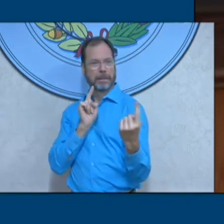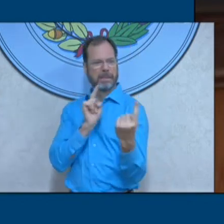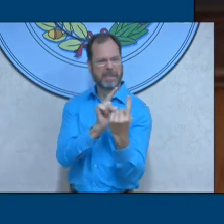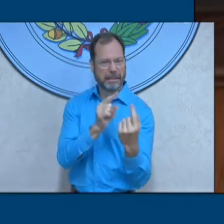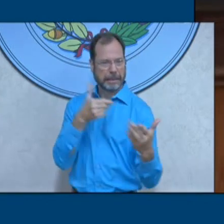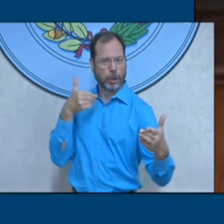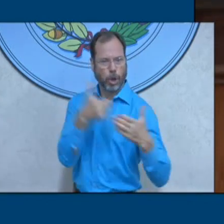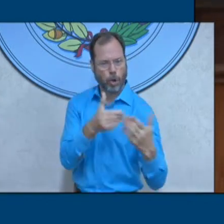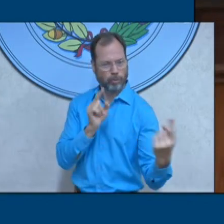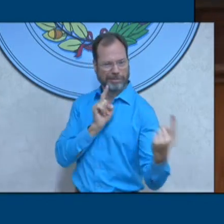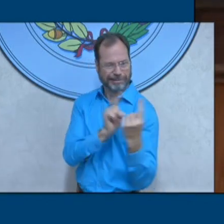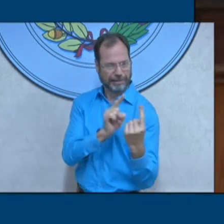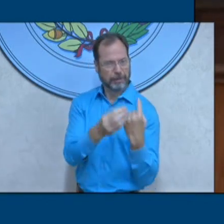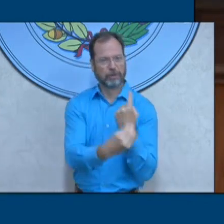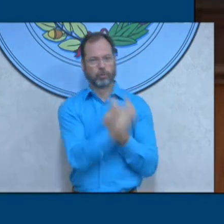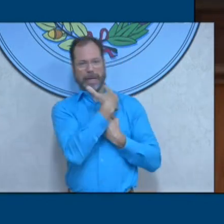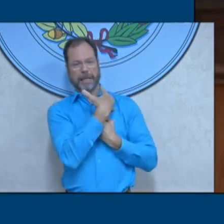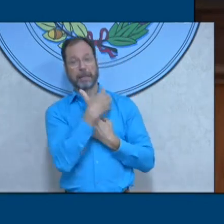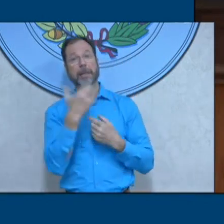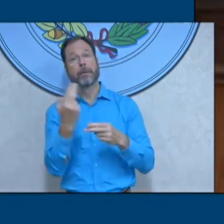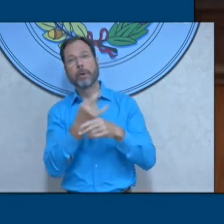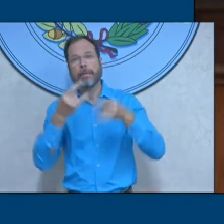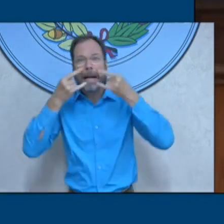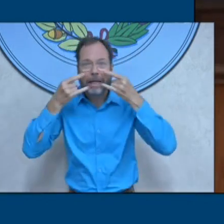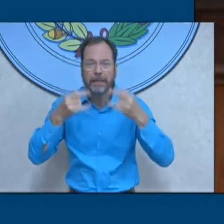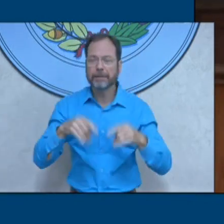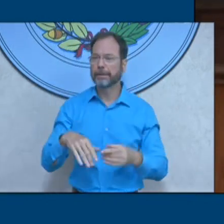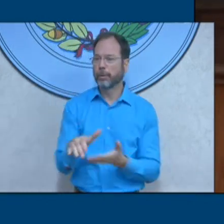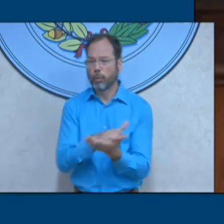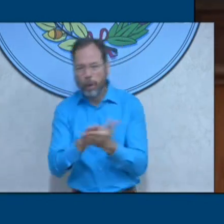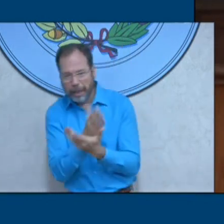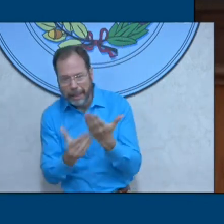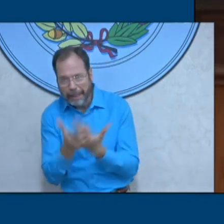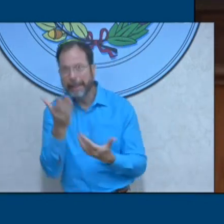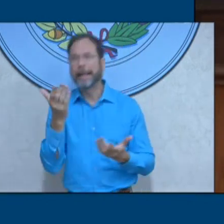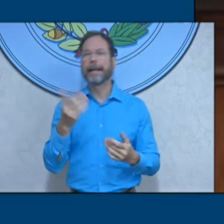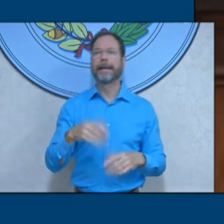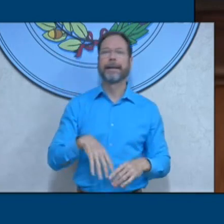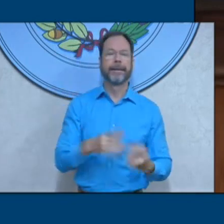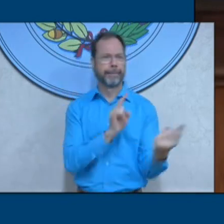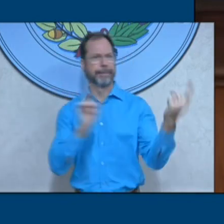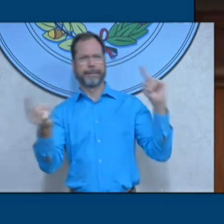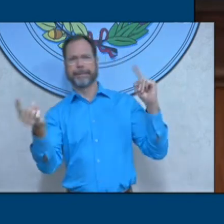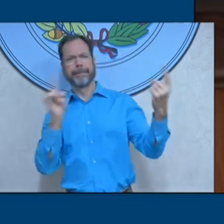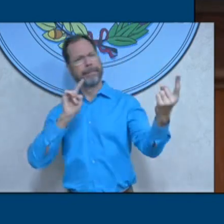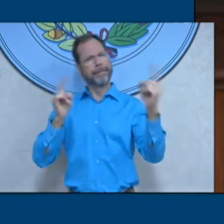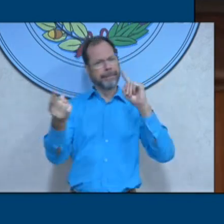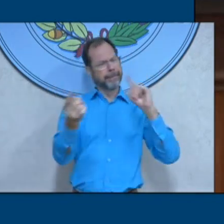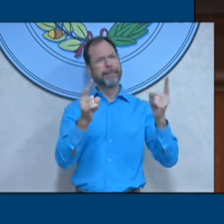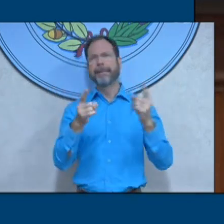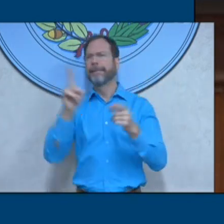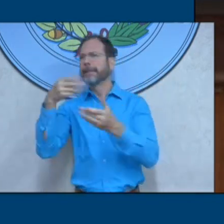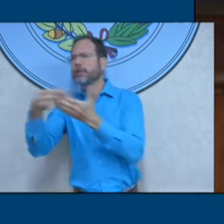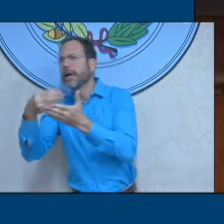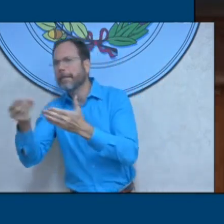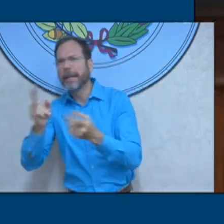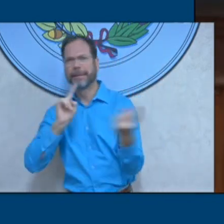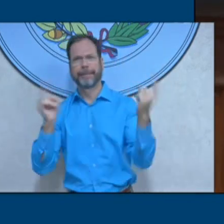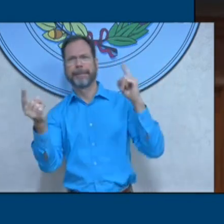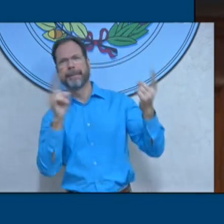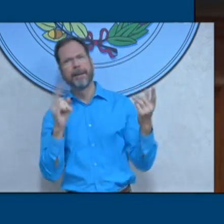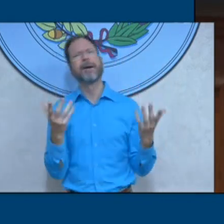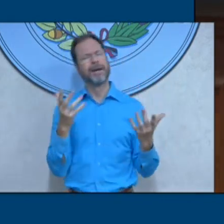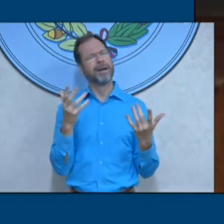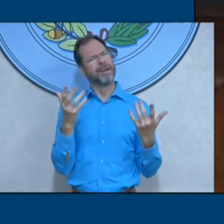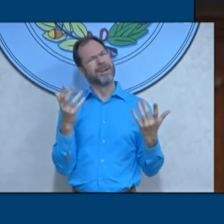close to somebody where it can be transmitted to you. So if you wear the mask, if you sanitize your hands about everything you touch, if you maintain your distance when you go shopping, whatever the